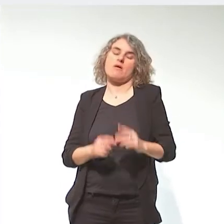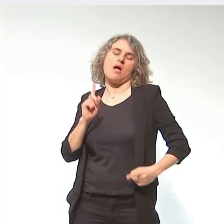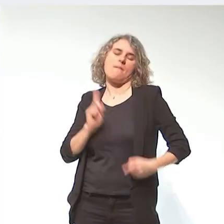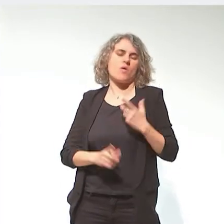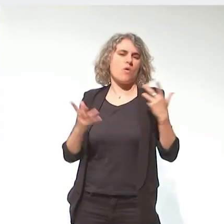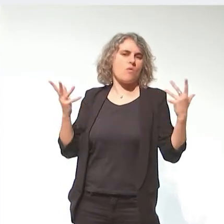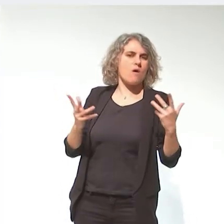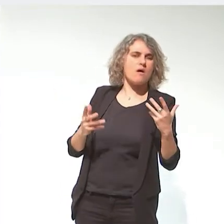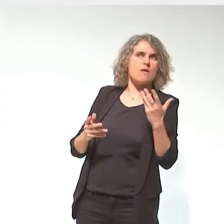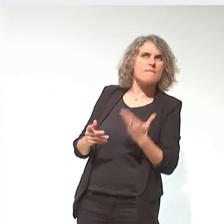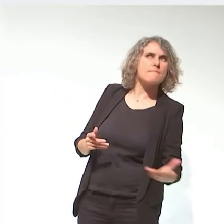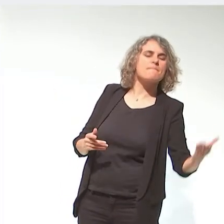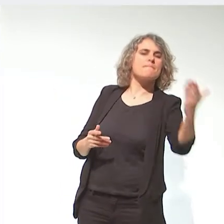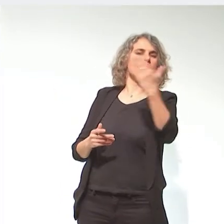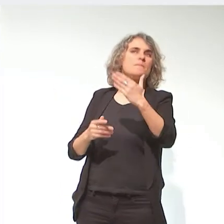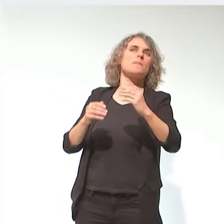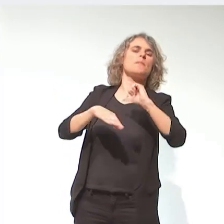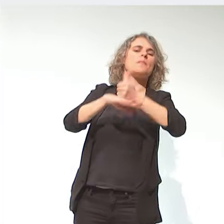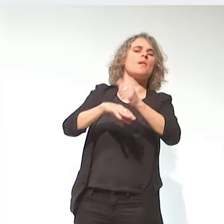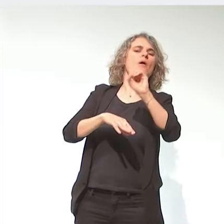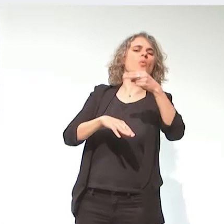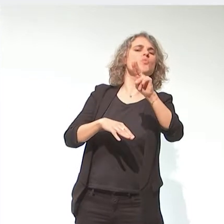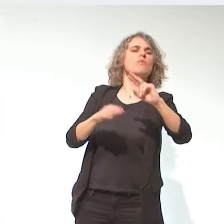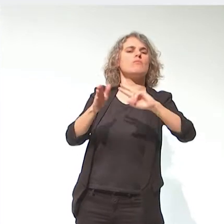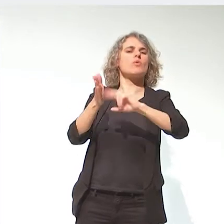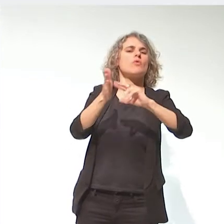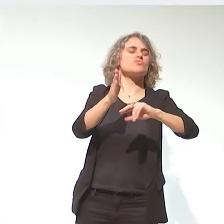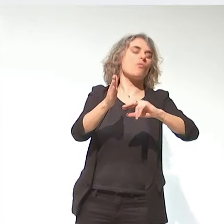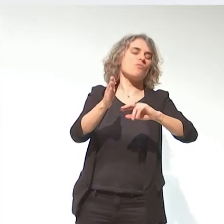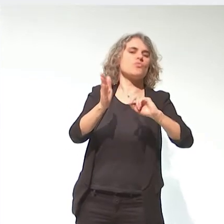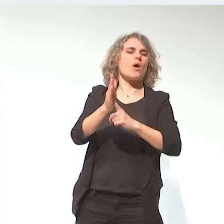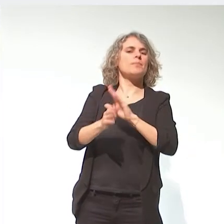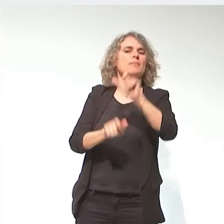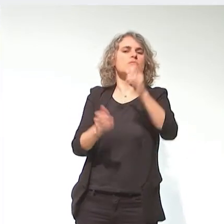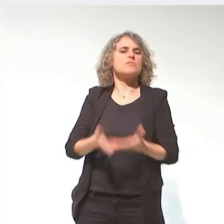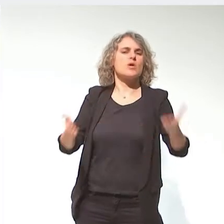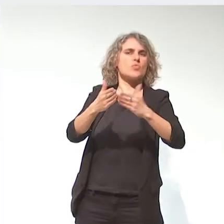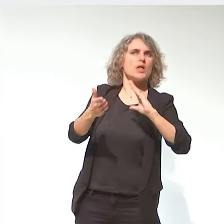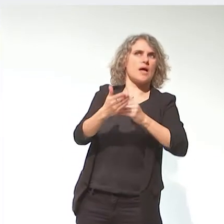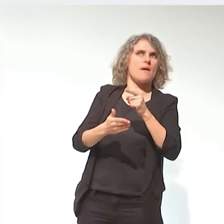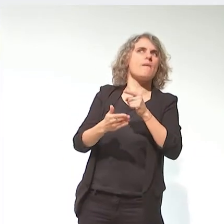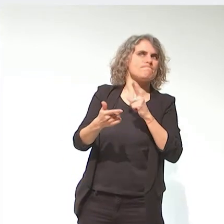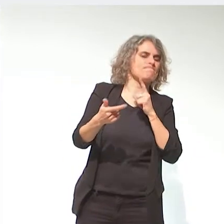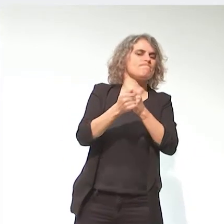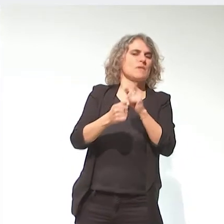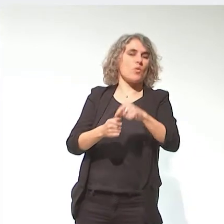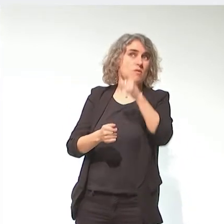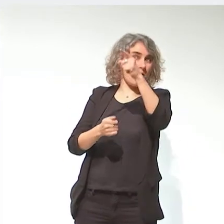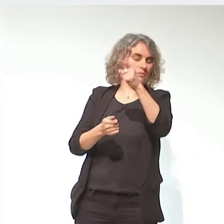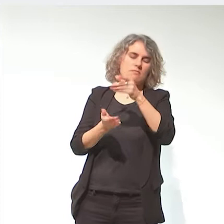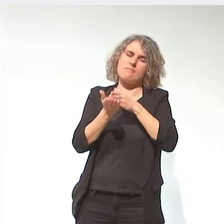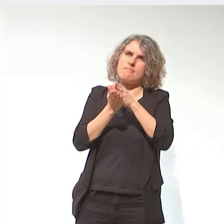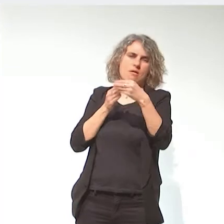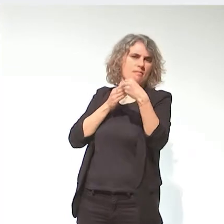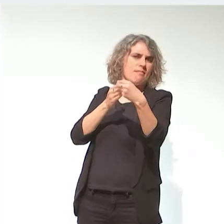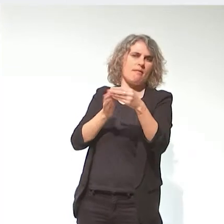of Persons with Disabilities. The convention is the compass that has guided us in the